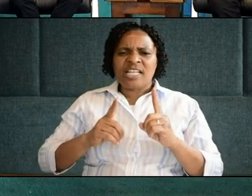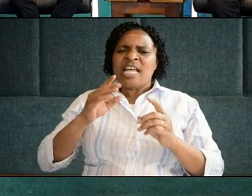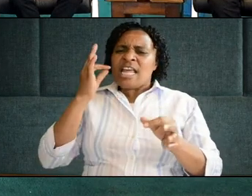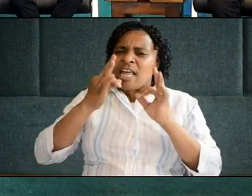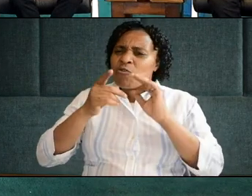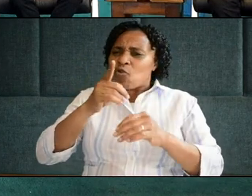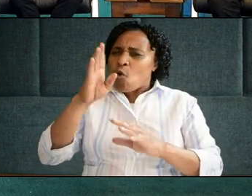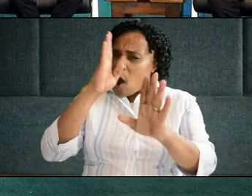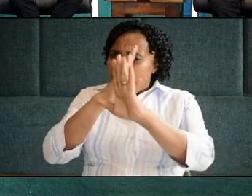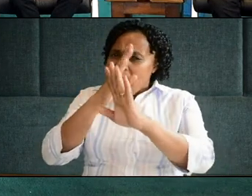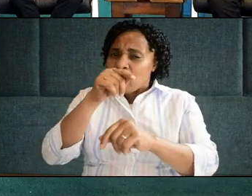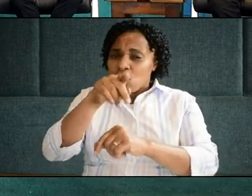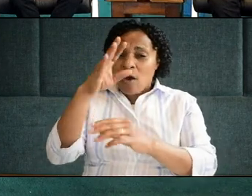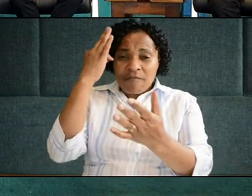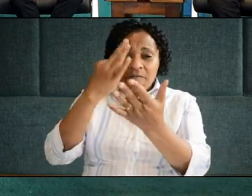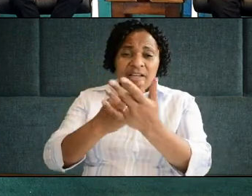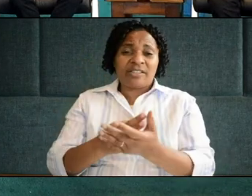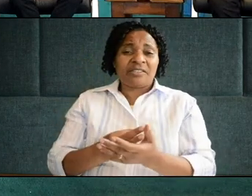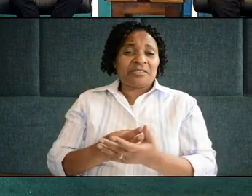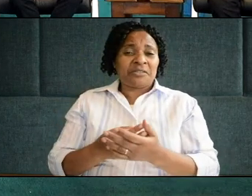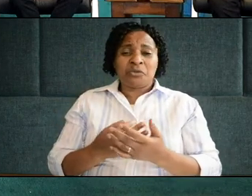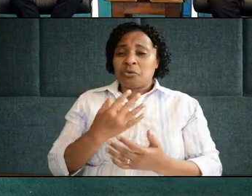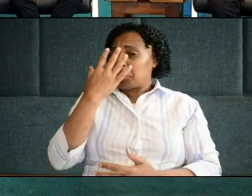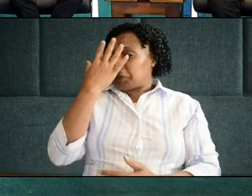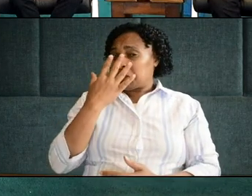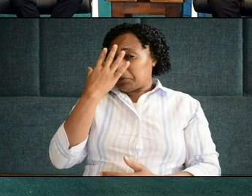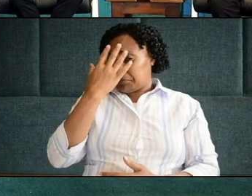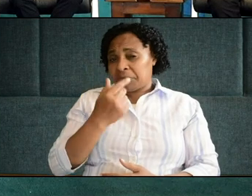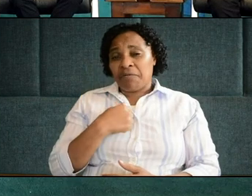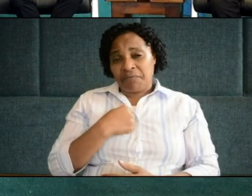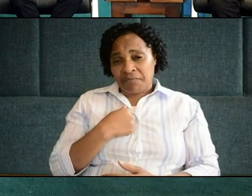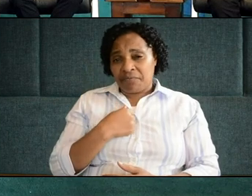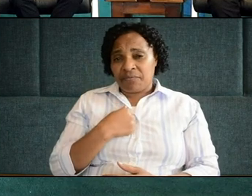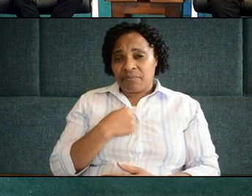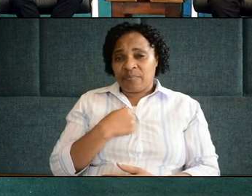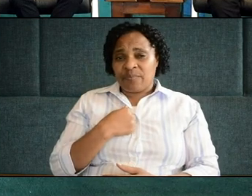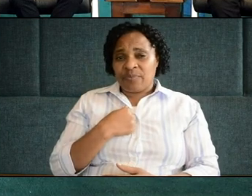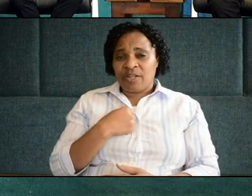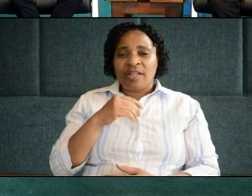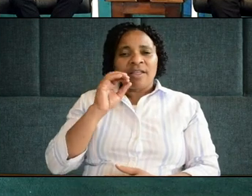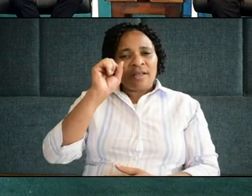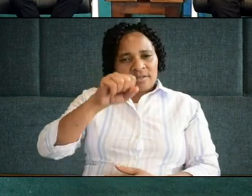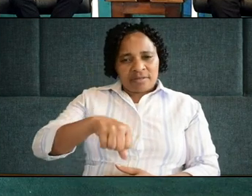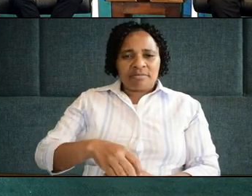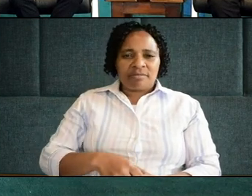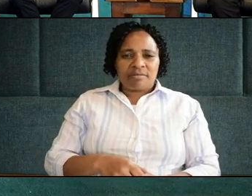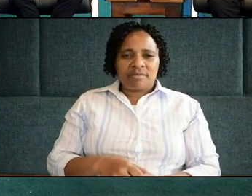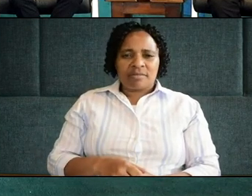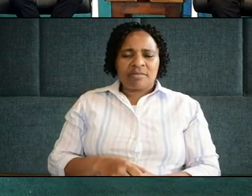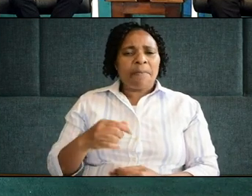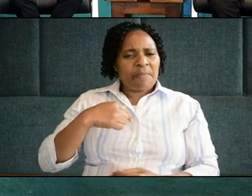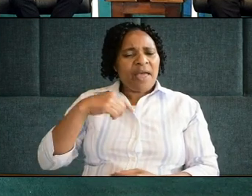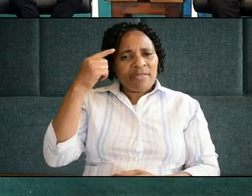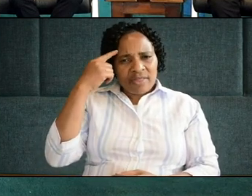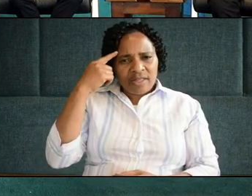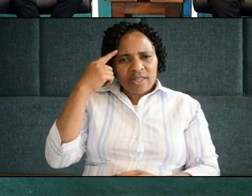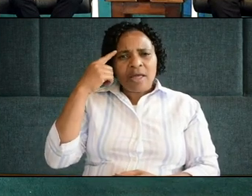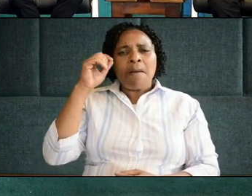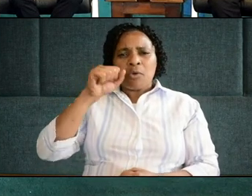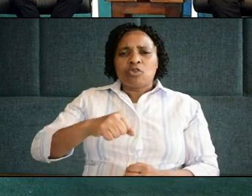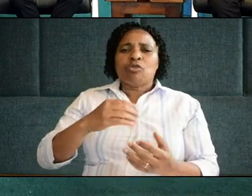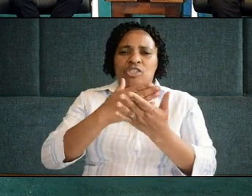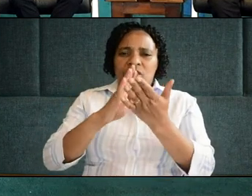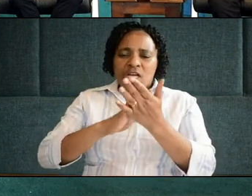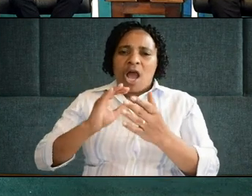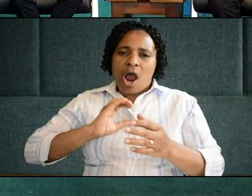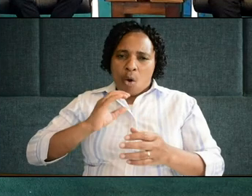our faith, we show that we are ashamed of it. Mm. Yeah, so I think that we should share our